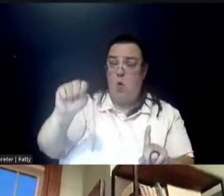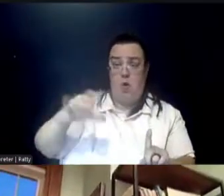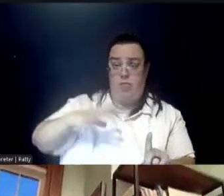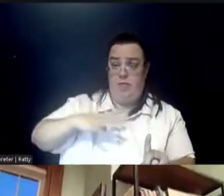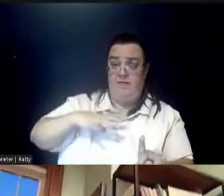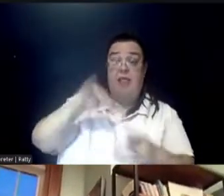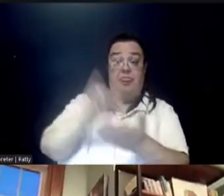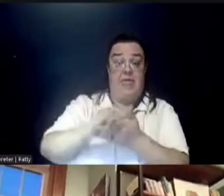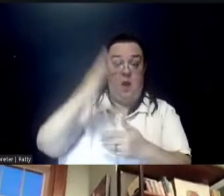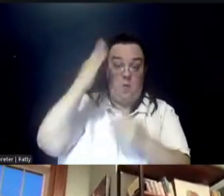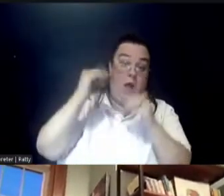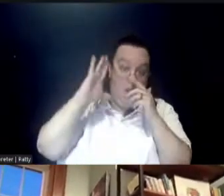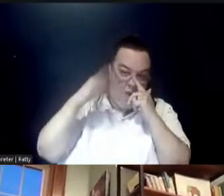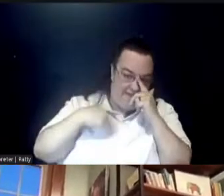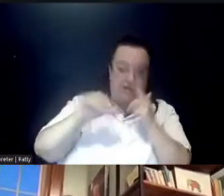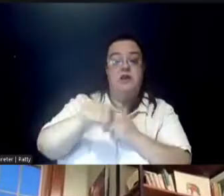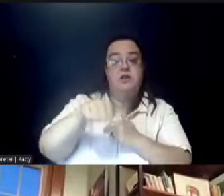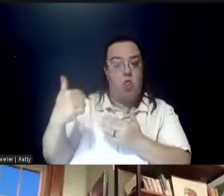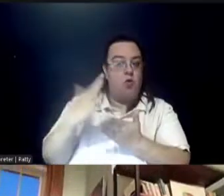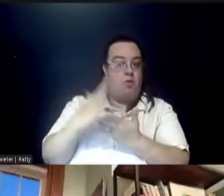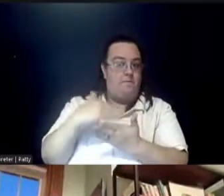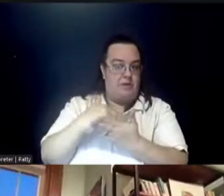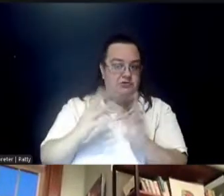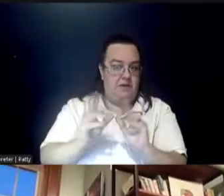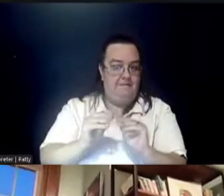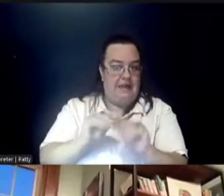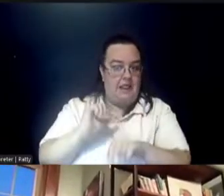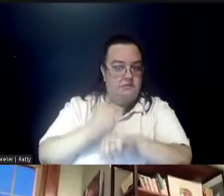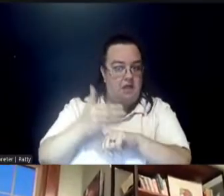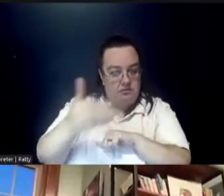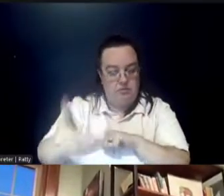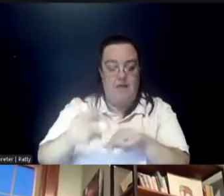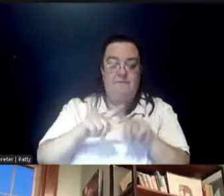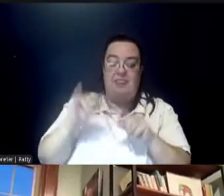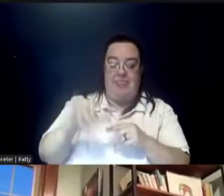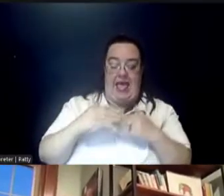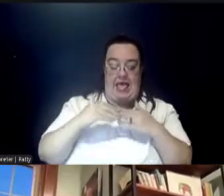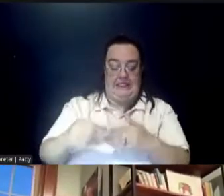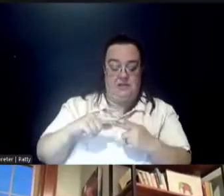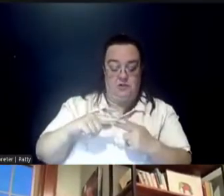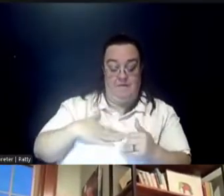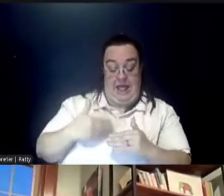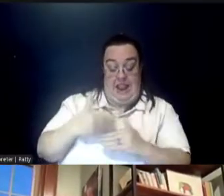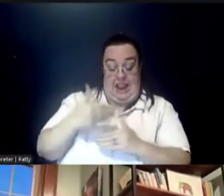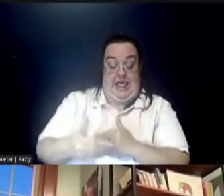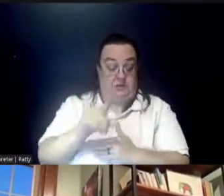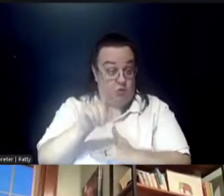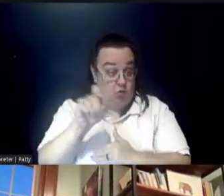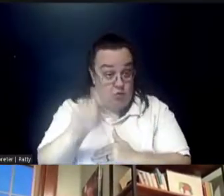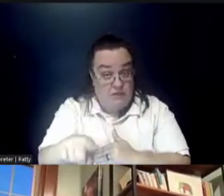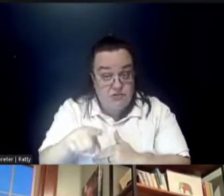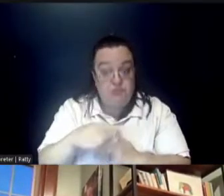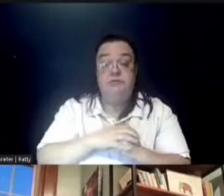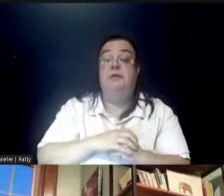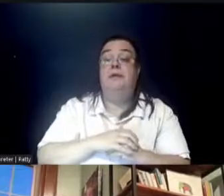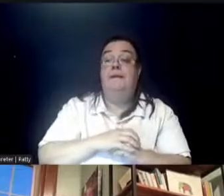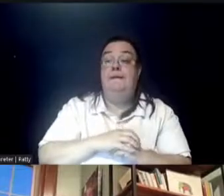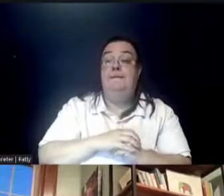going to have another budget meeting. I think that leads to my next question, which is